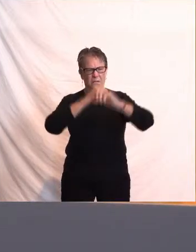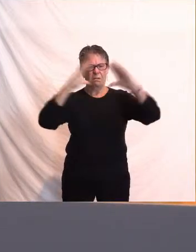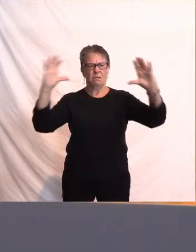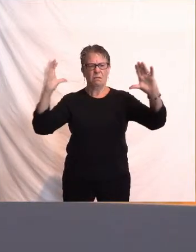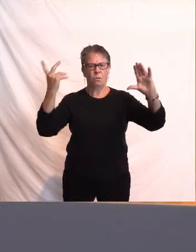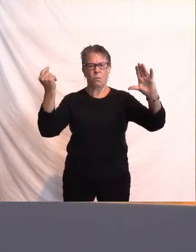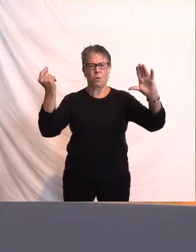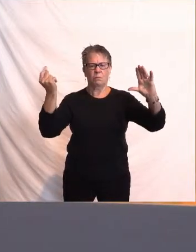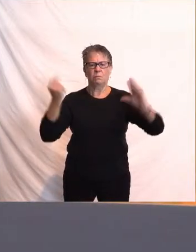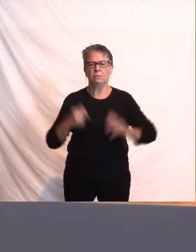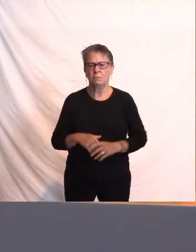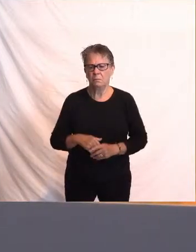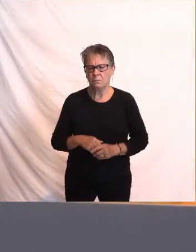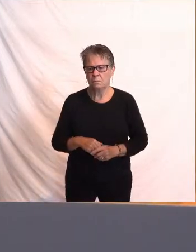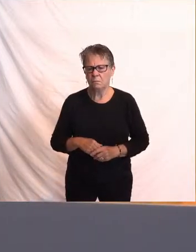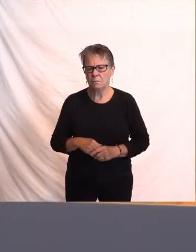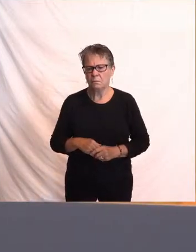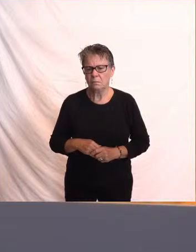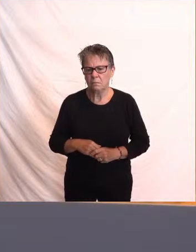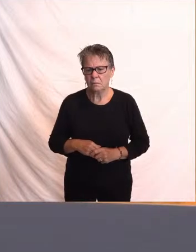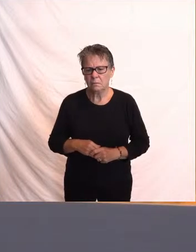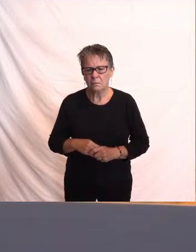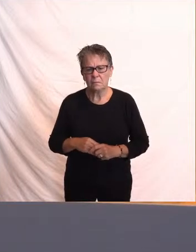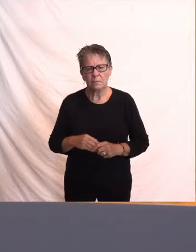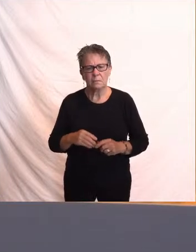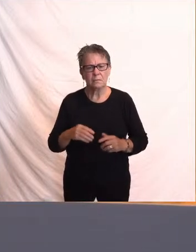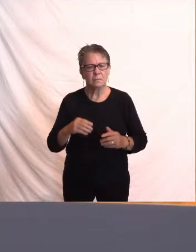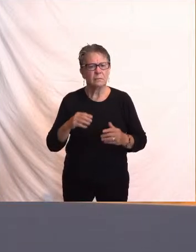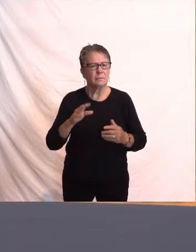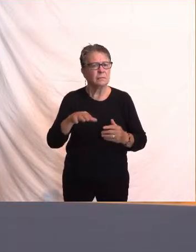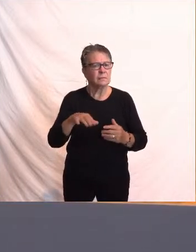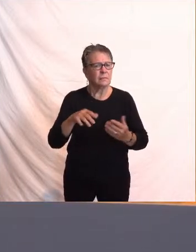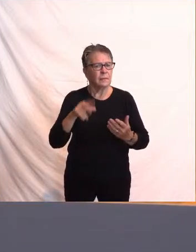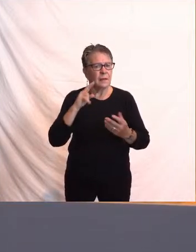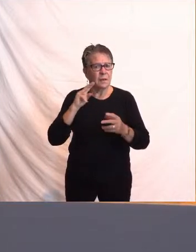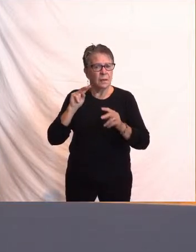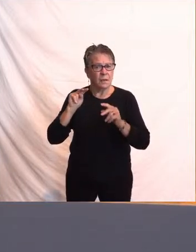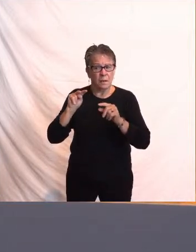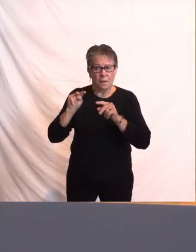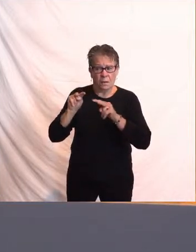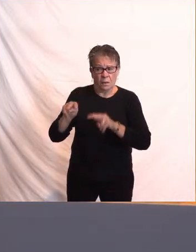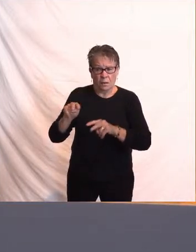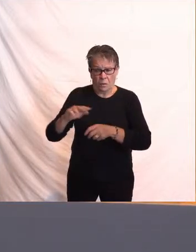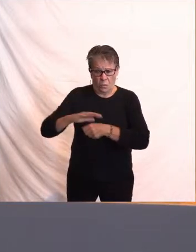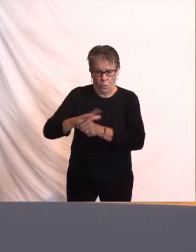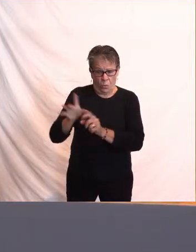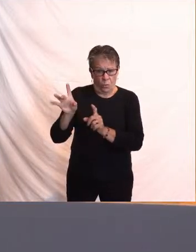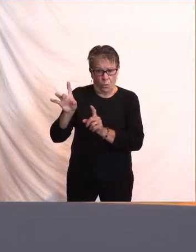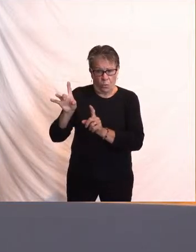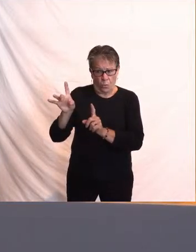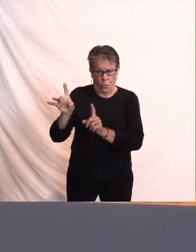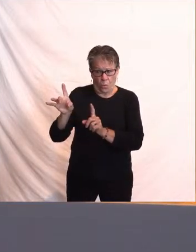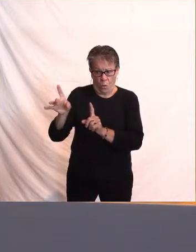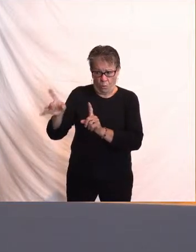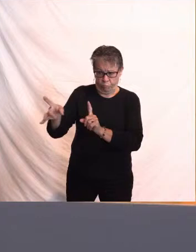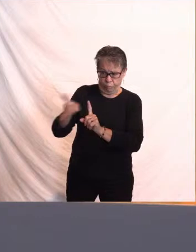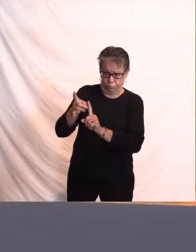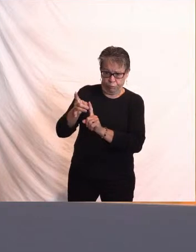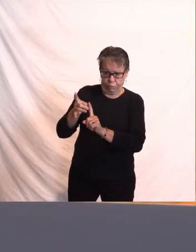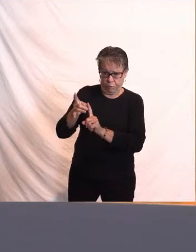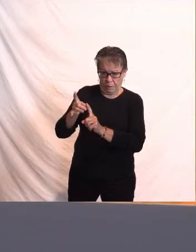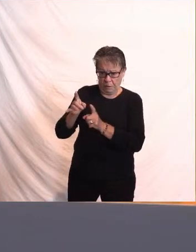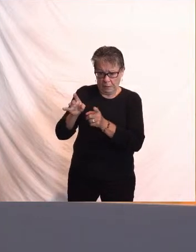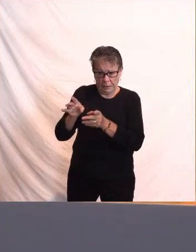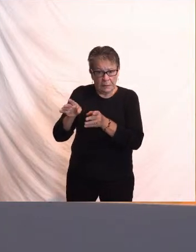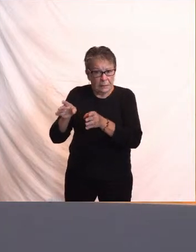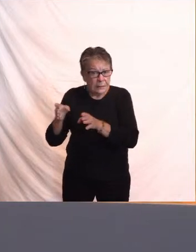at hospitalizations and other things, and luckily that is going down somewhere. And we've gotten good news even recently as far as possibly some of the